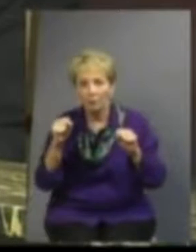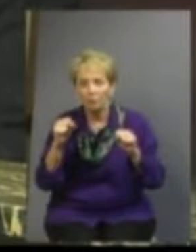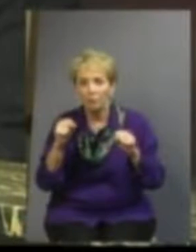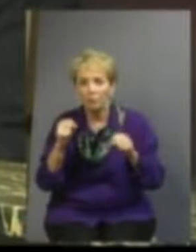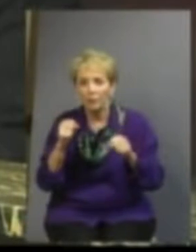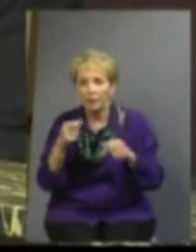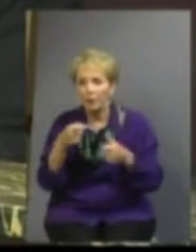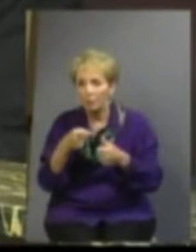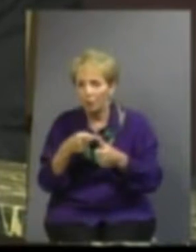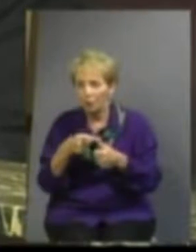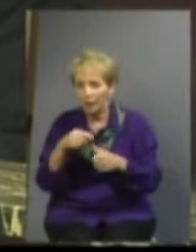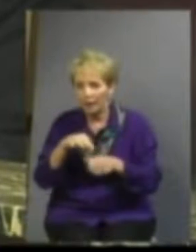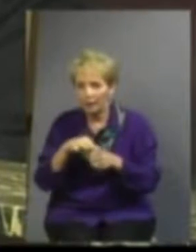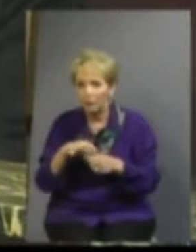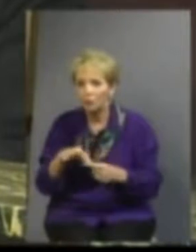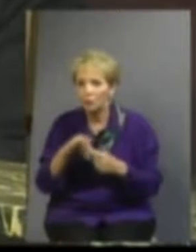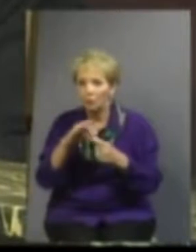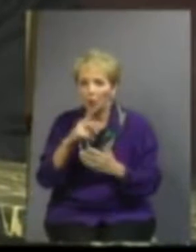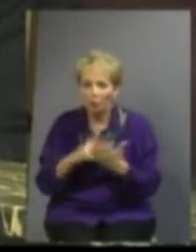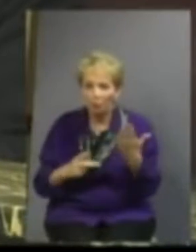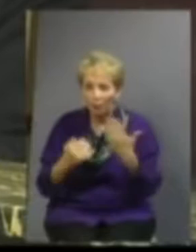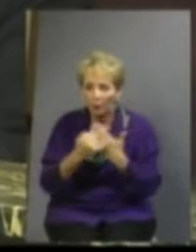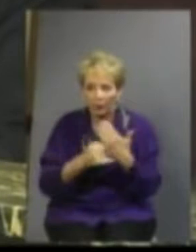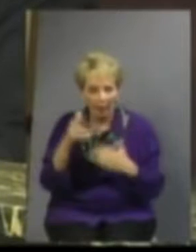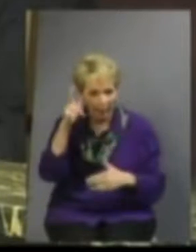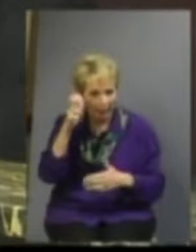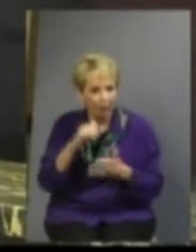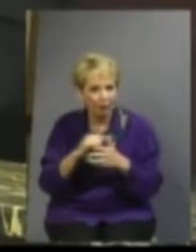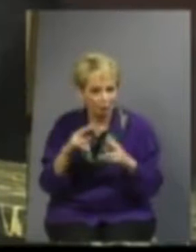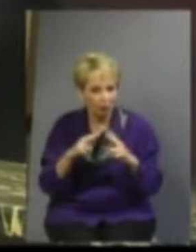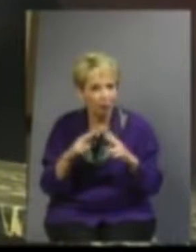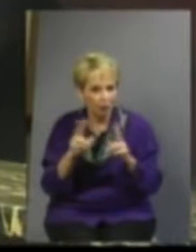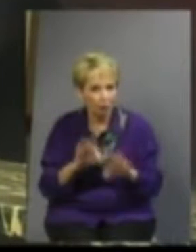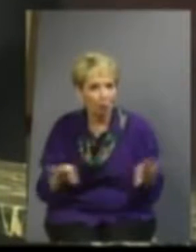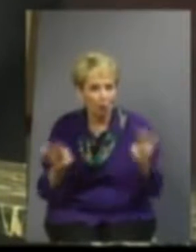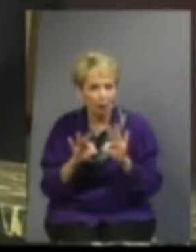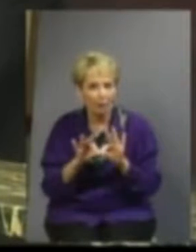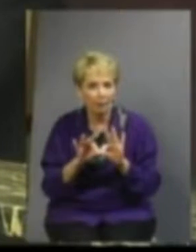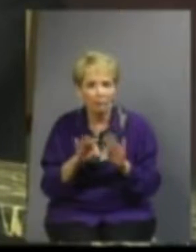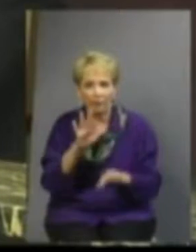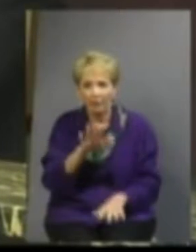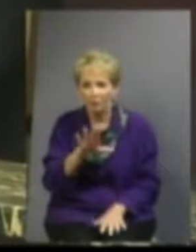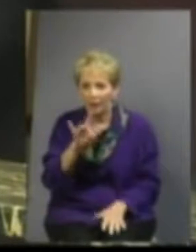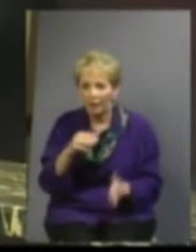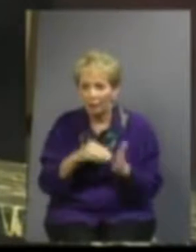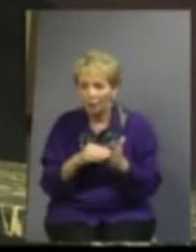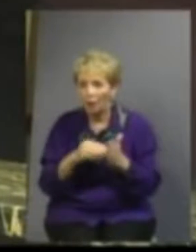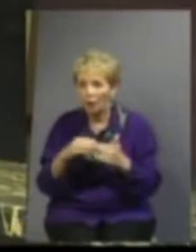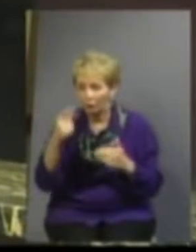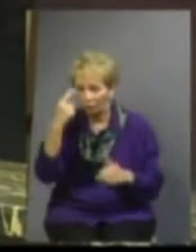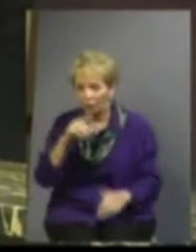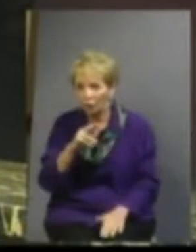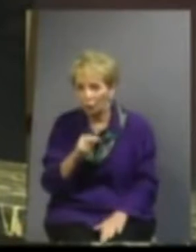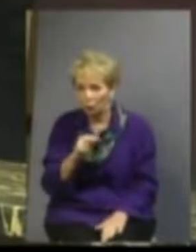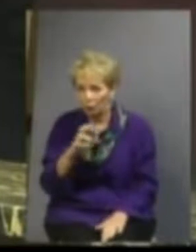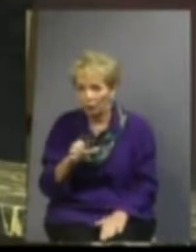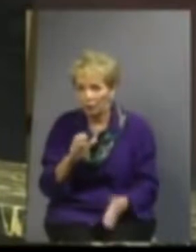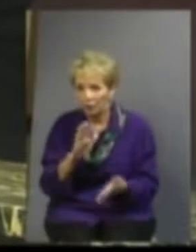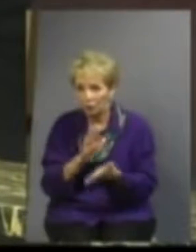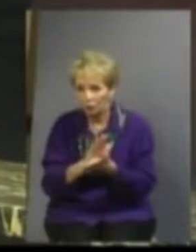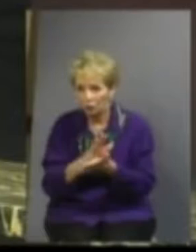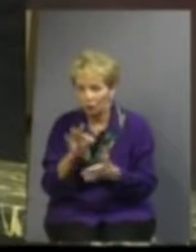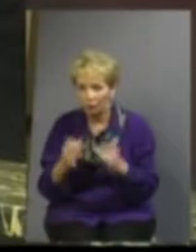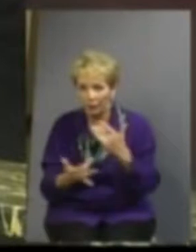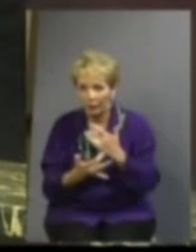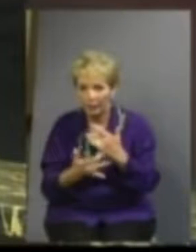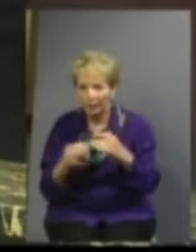elections. Special projects, and listen to these, are very, very important. $58 million for the North Carolina School of